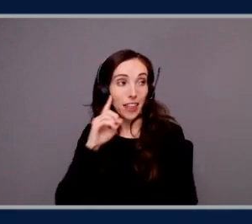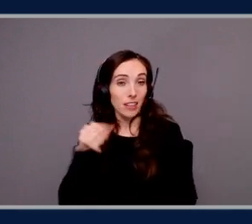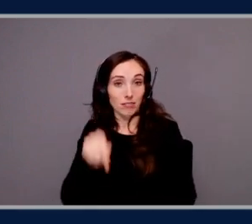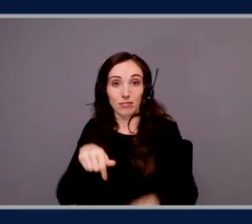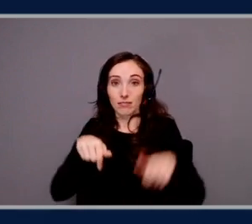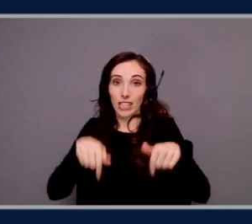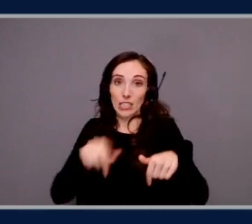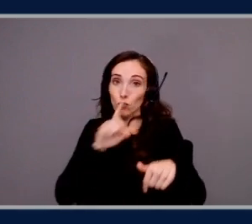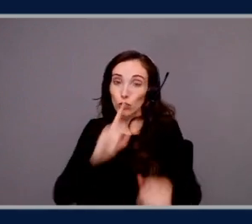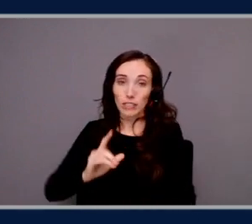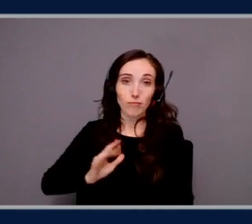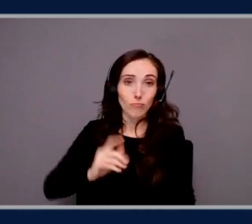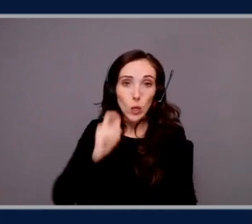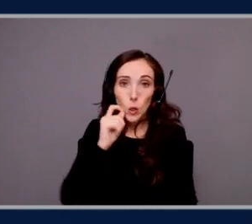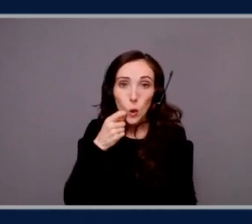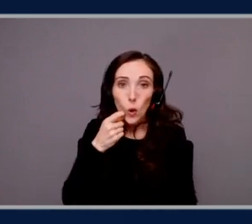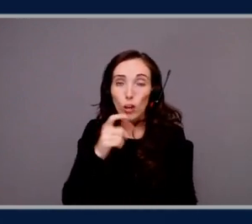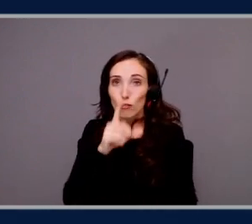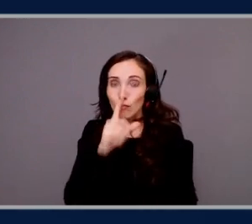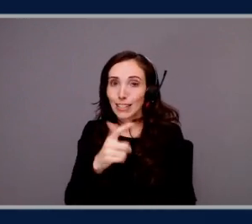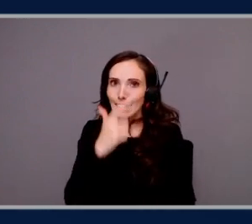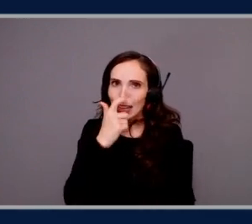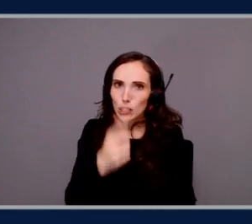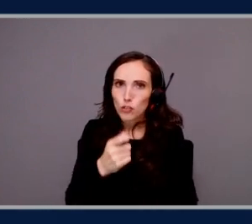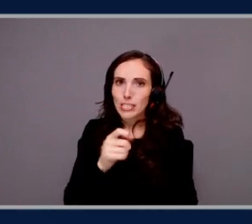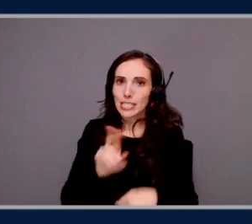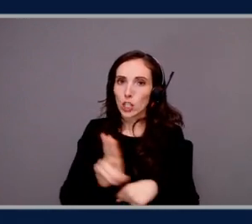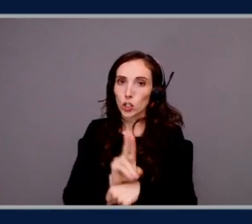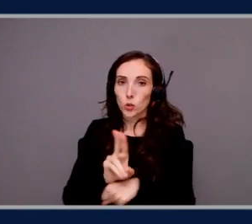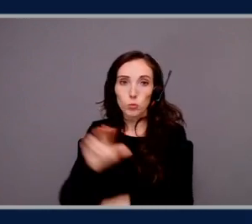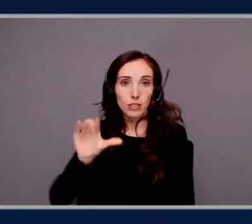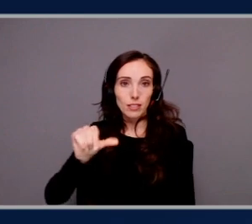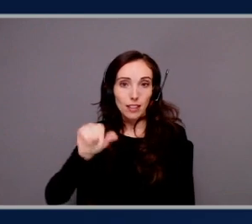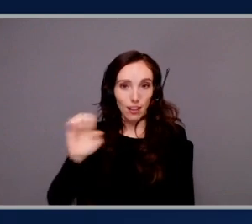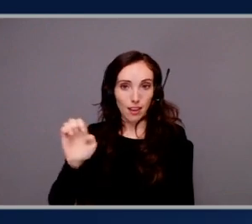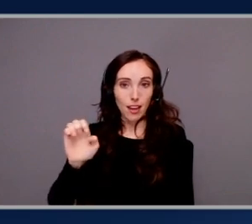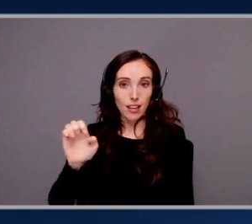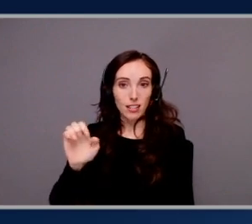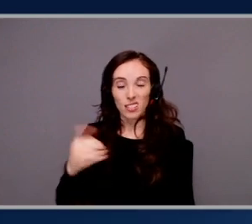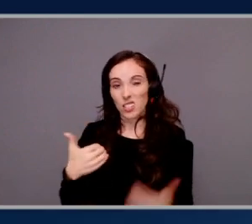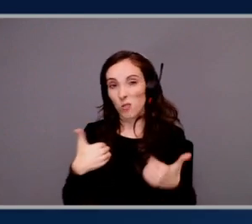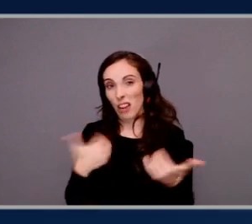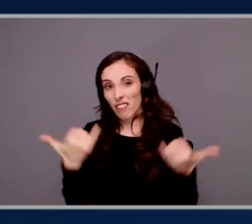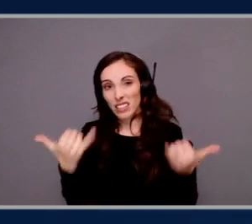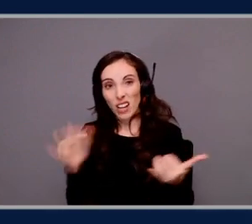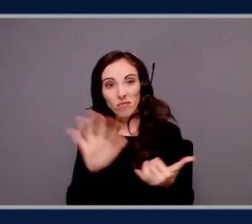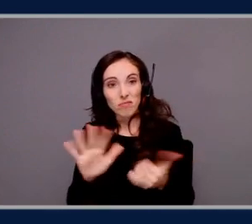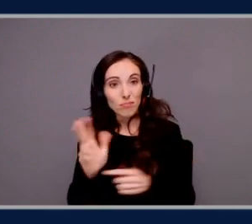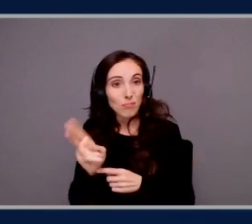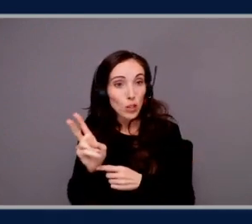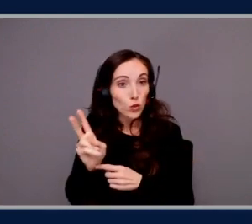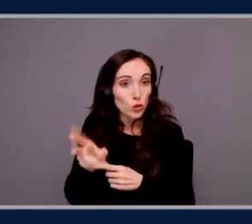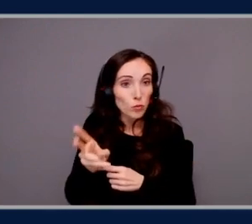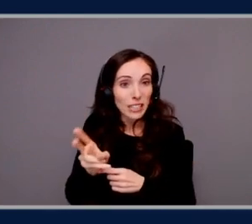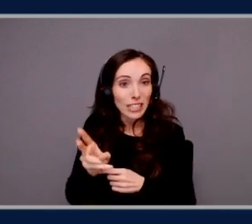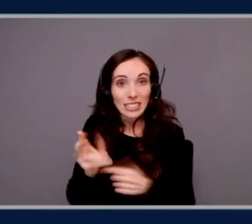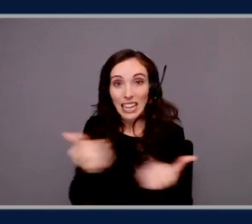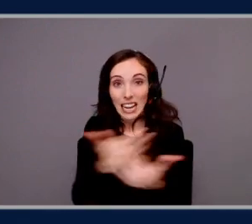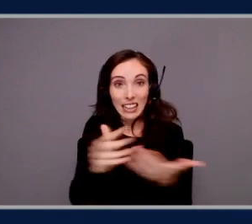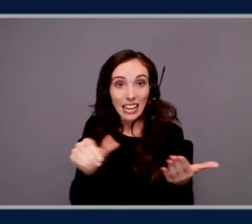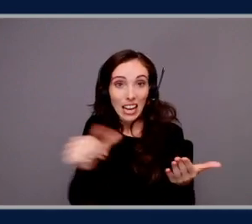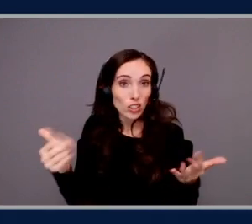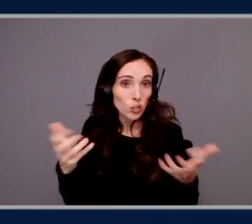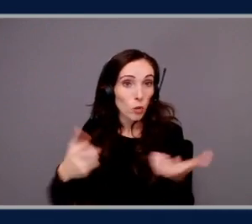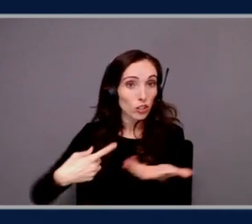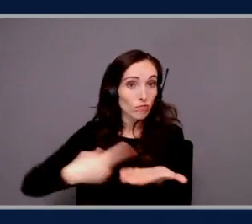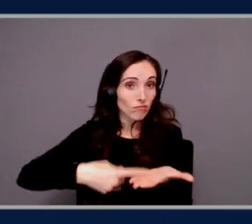really very interesting use case. We got about 2 minutes. Anything else that you want to talk to us about Amazon?